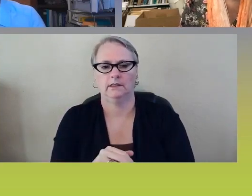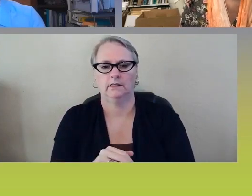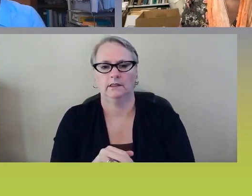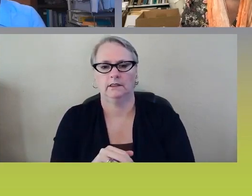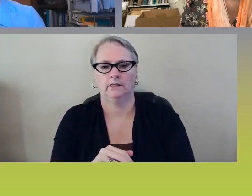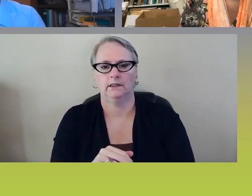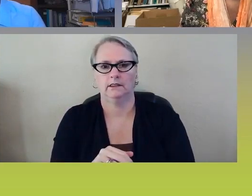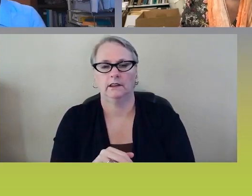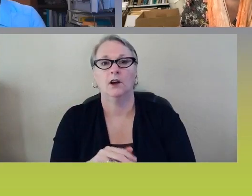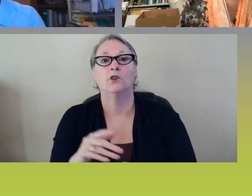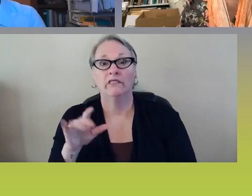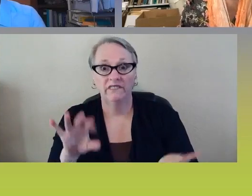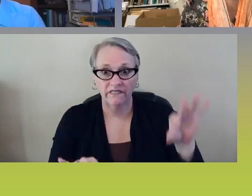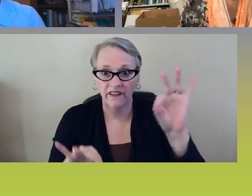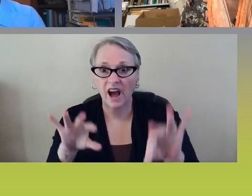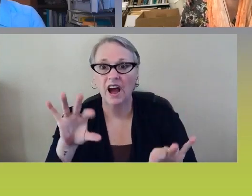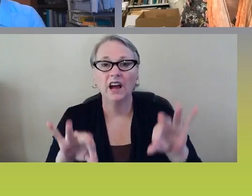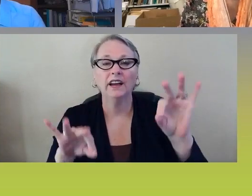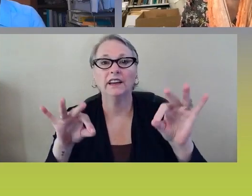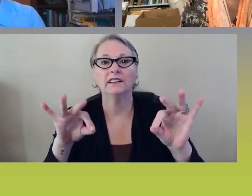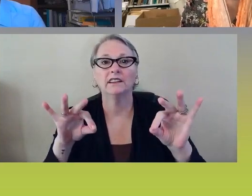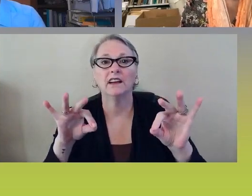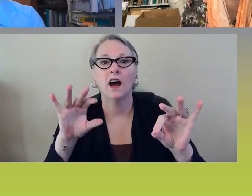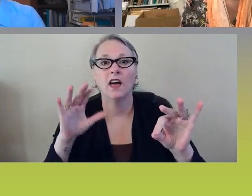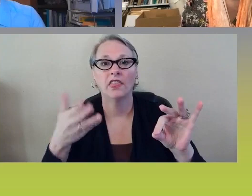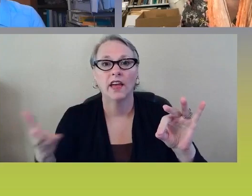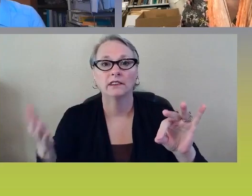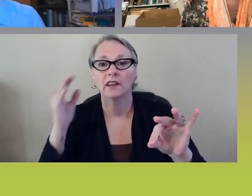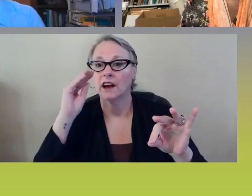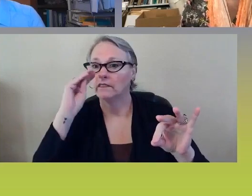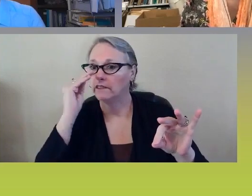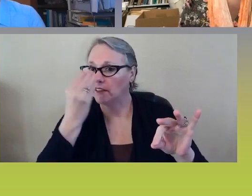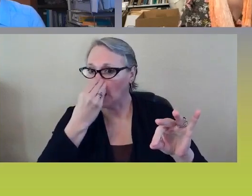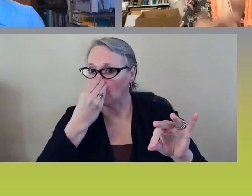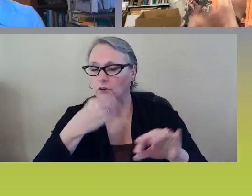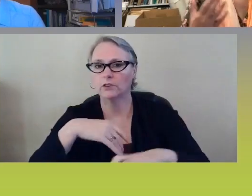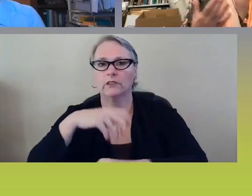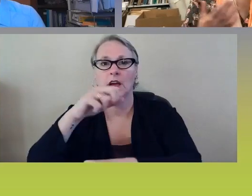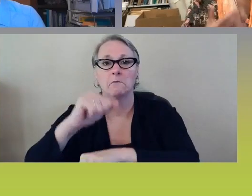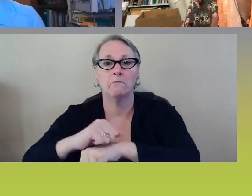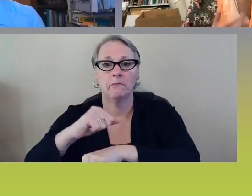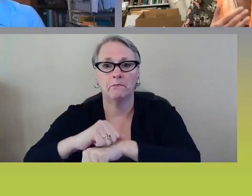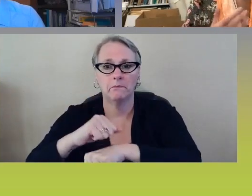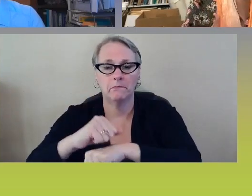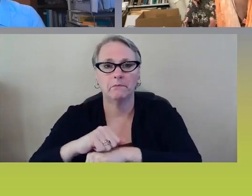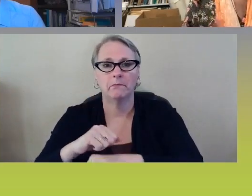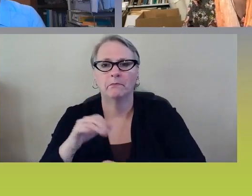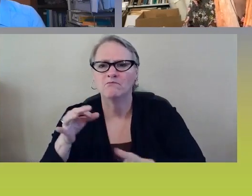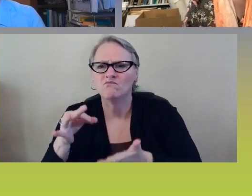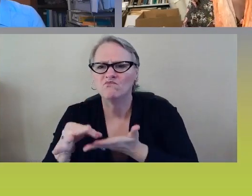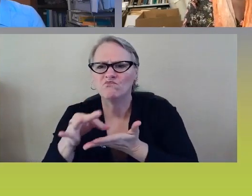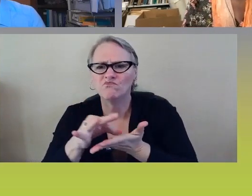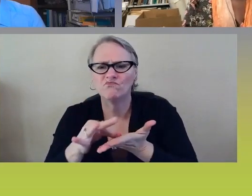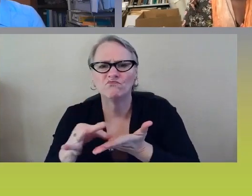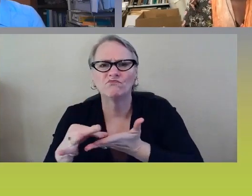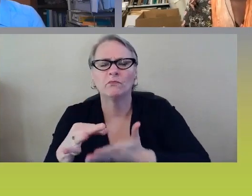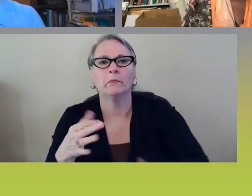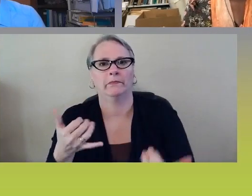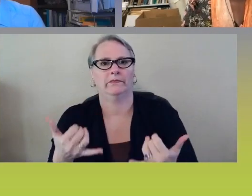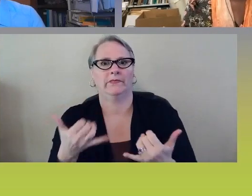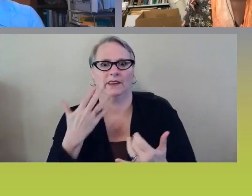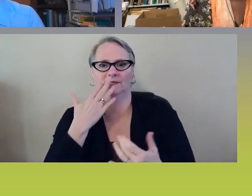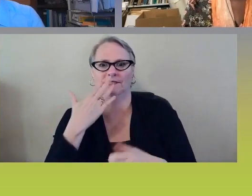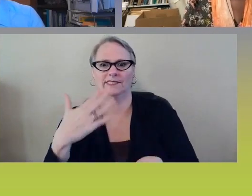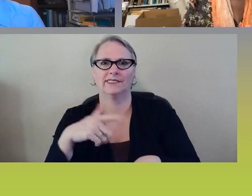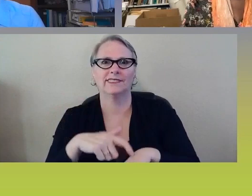Found objects, flowers, petals. Now it's a great time for doing the sorting